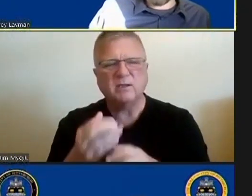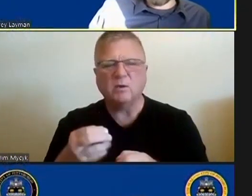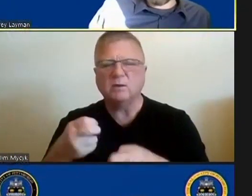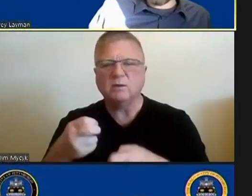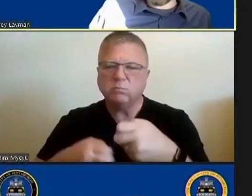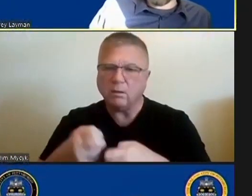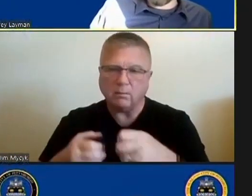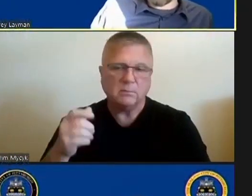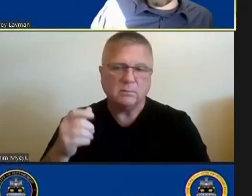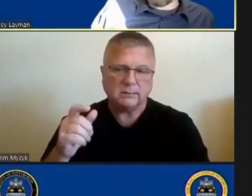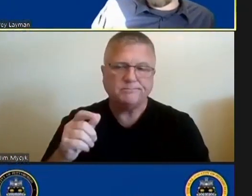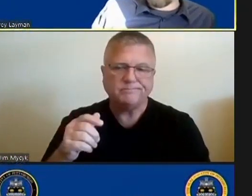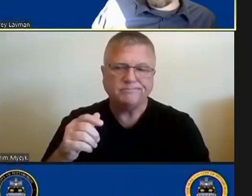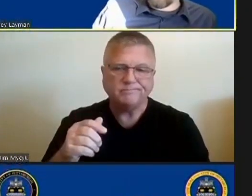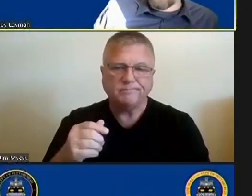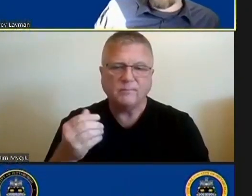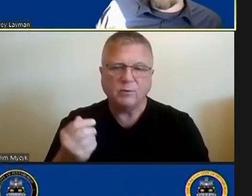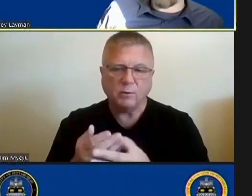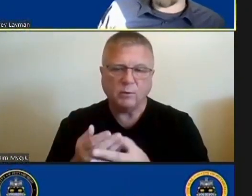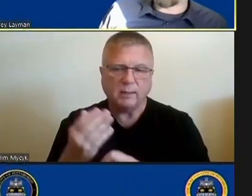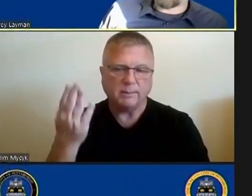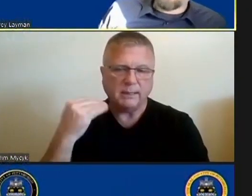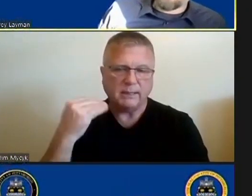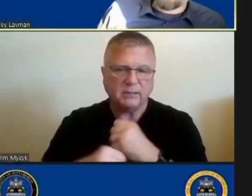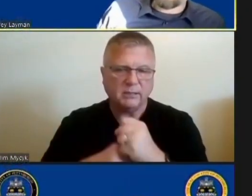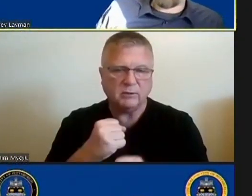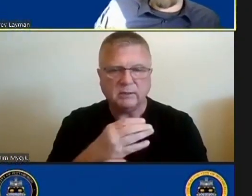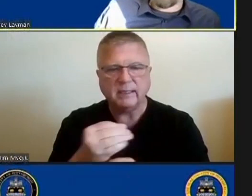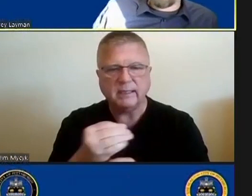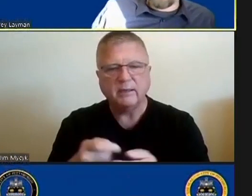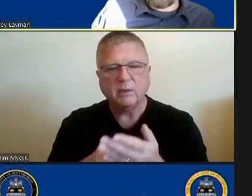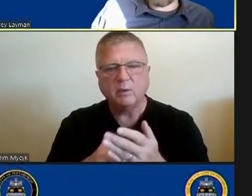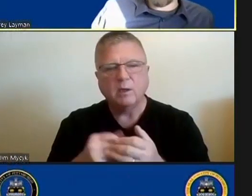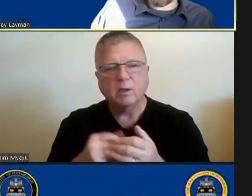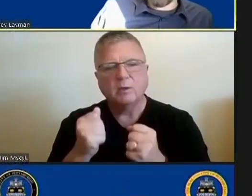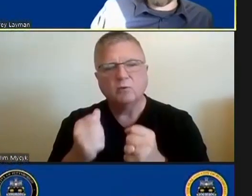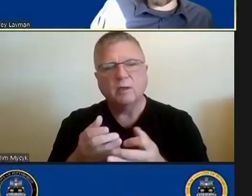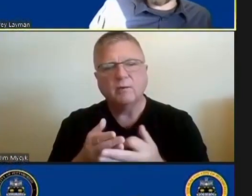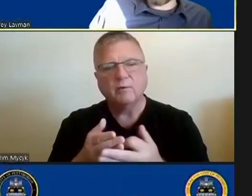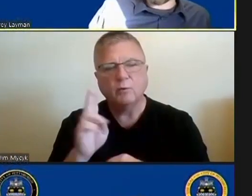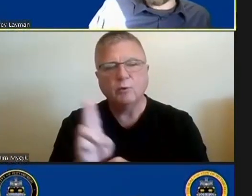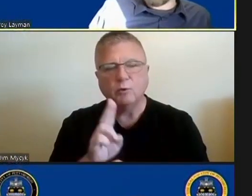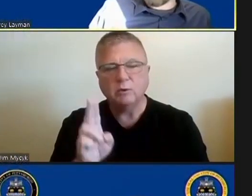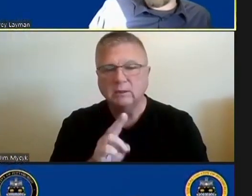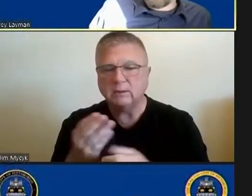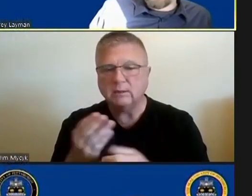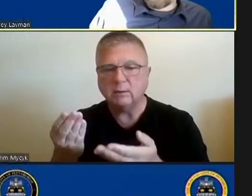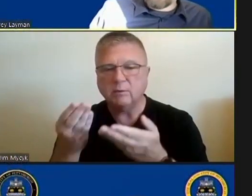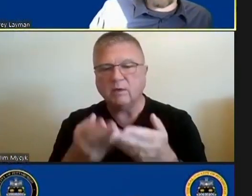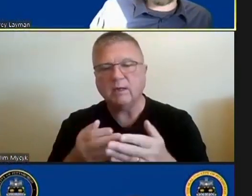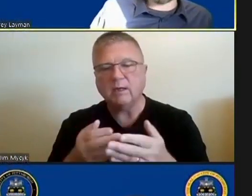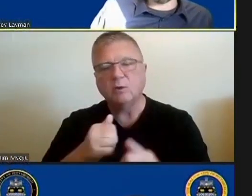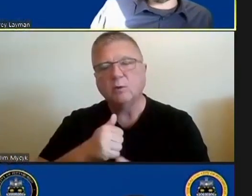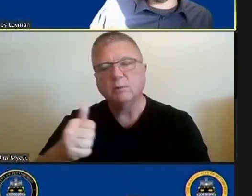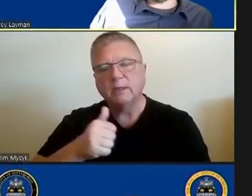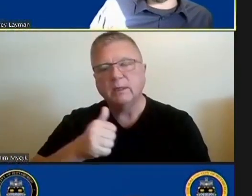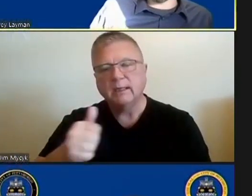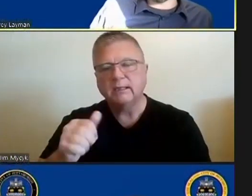years, and then to require drive-through uses when they are permitted to provide some transportation